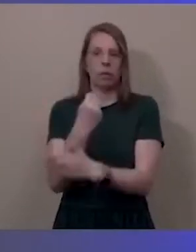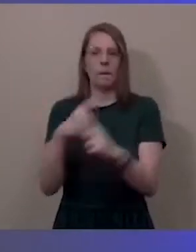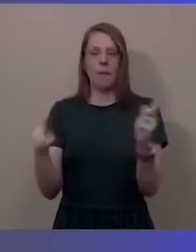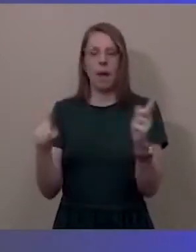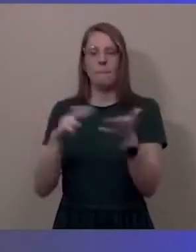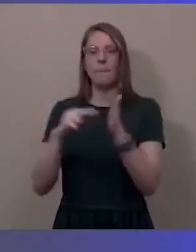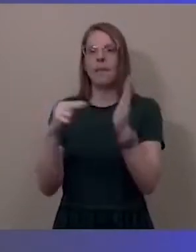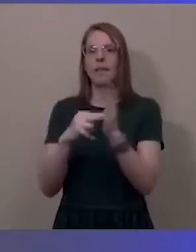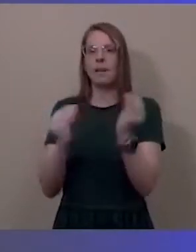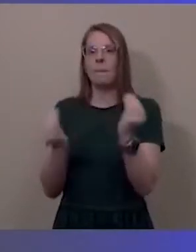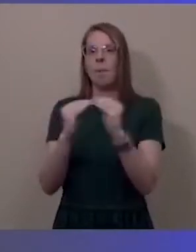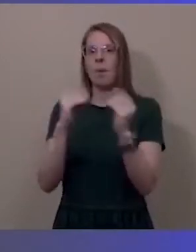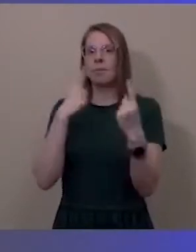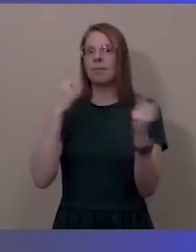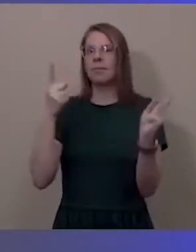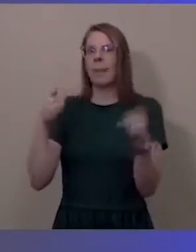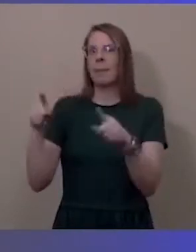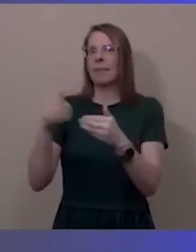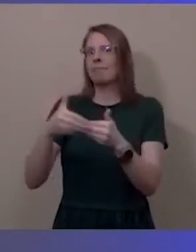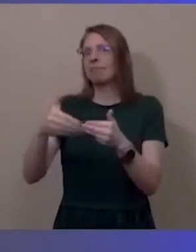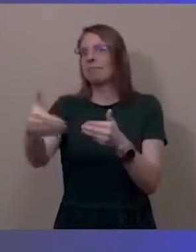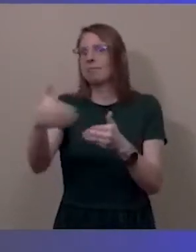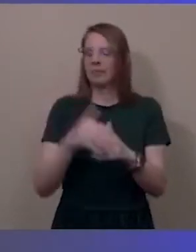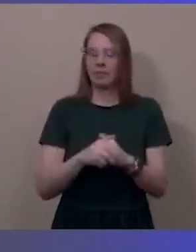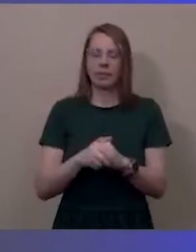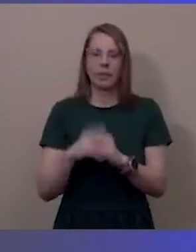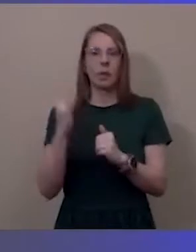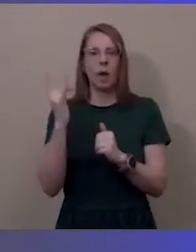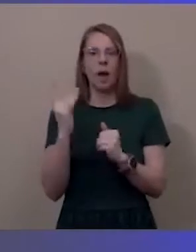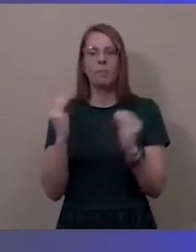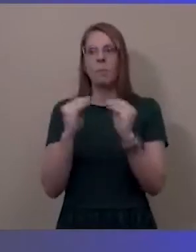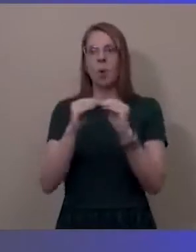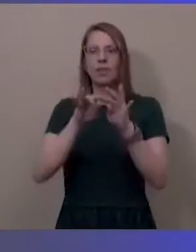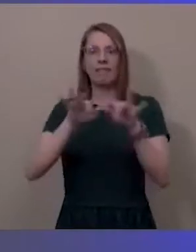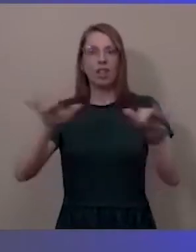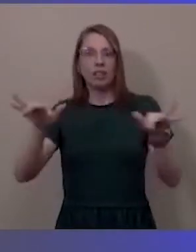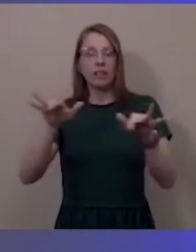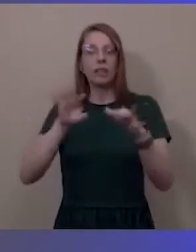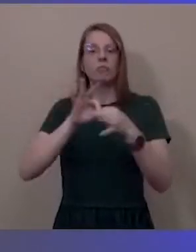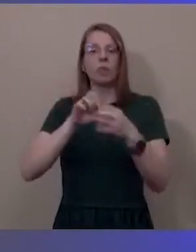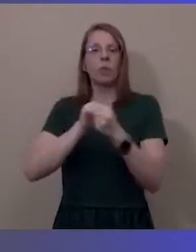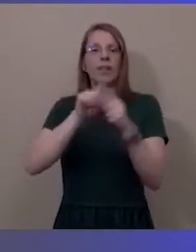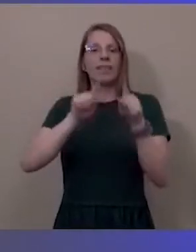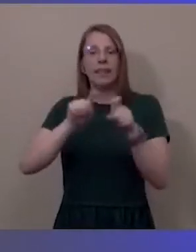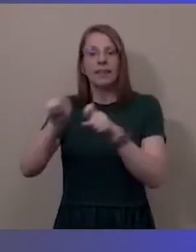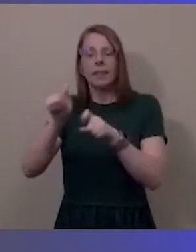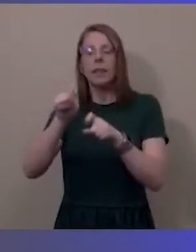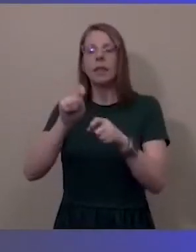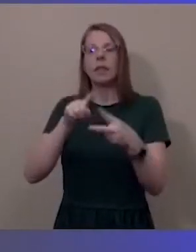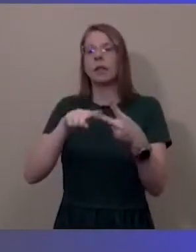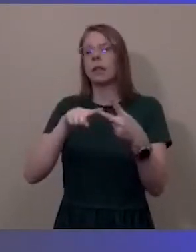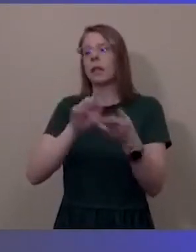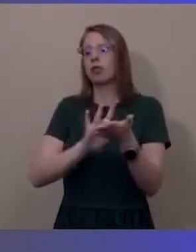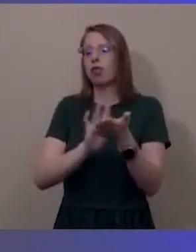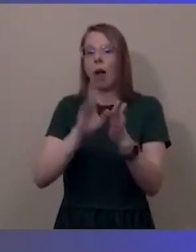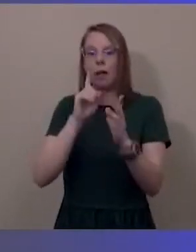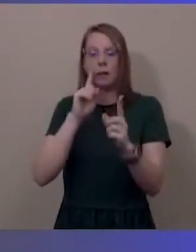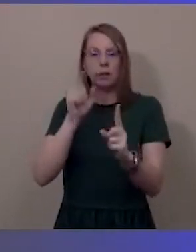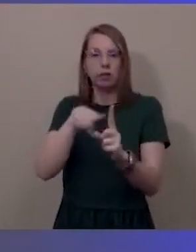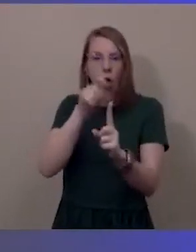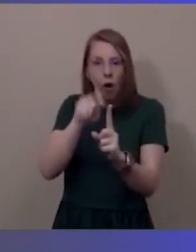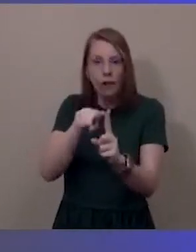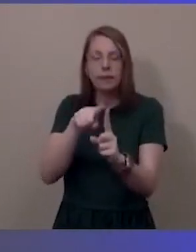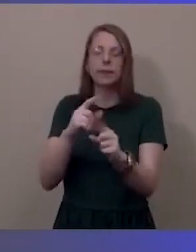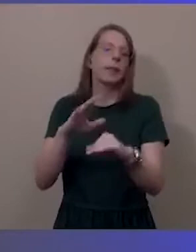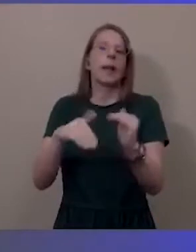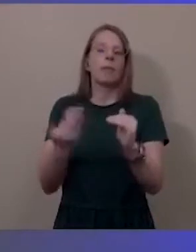more to come. And I say that because we've got way more diversity in terms of testing drug targets than ever